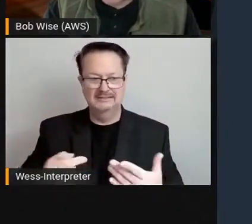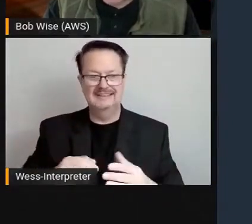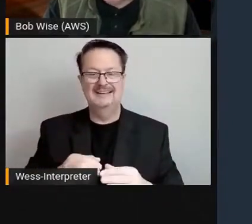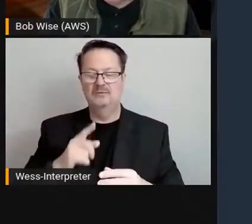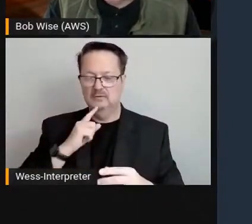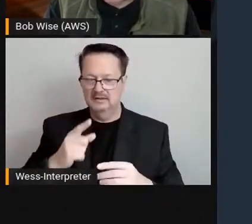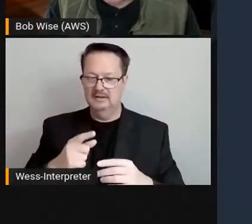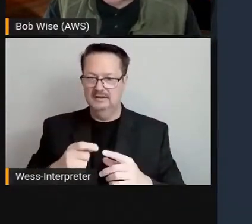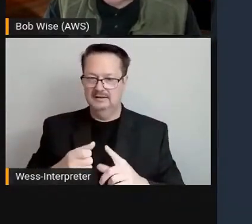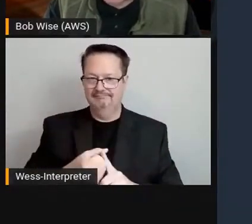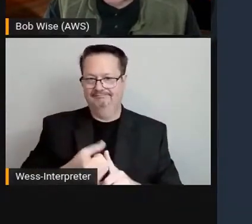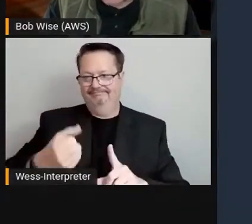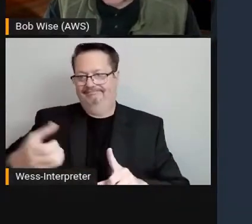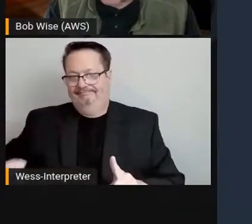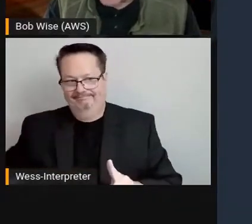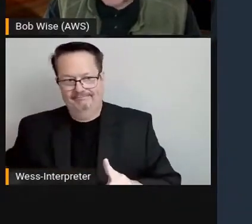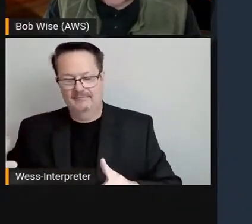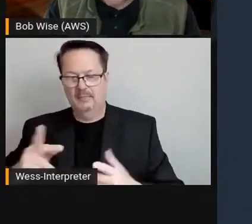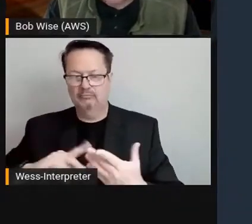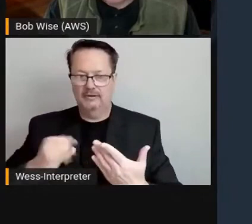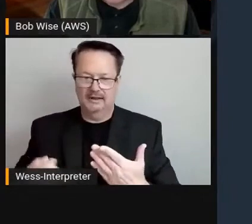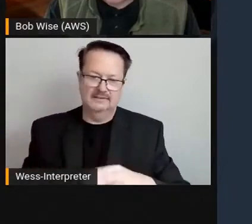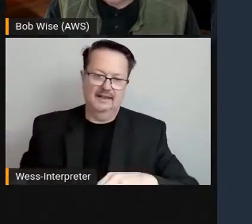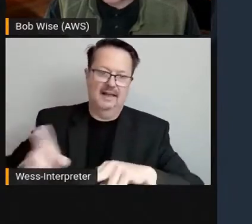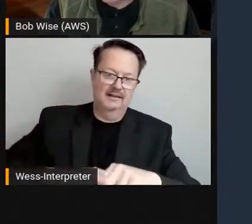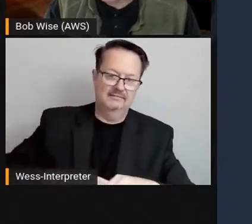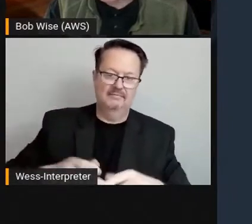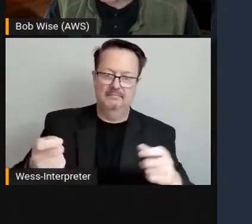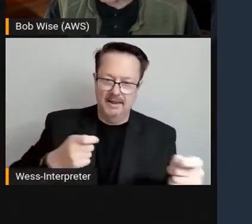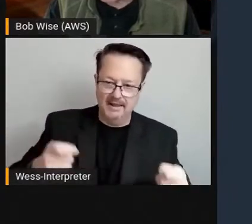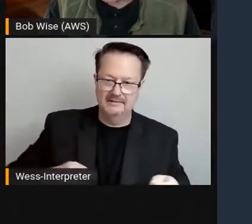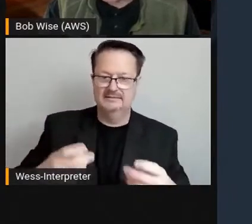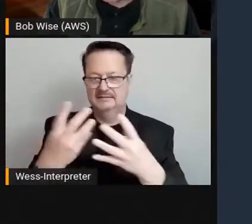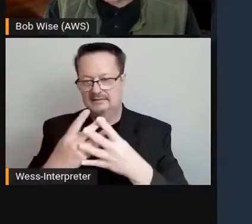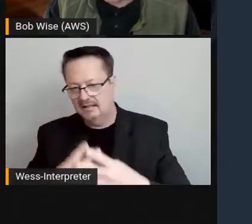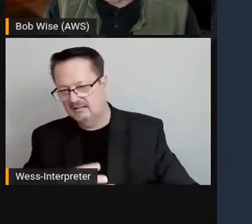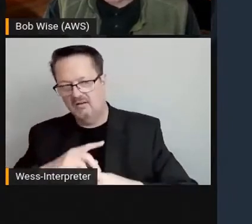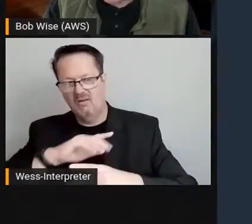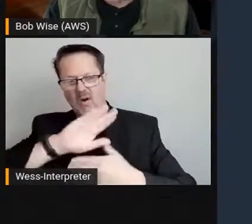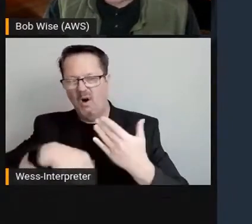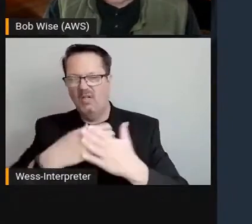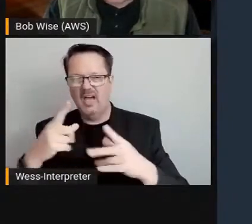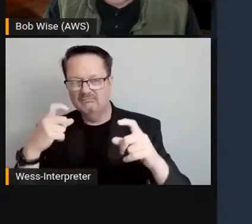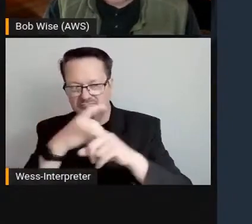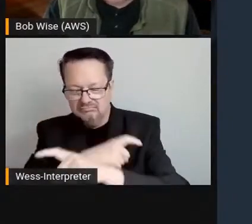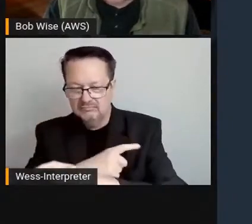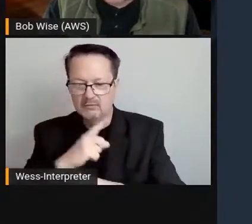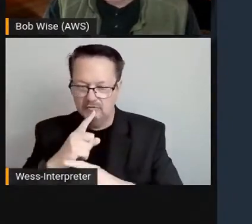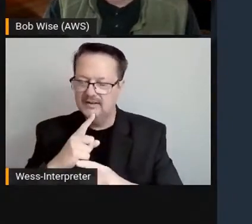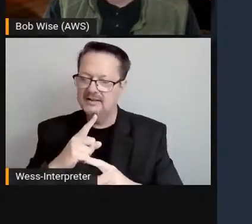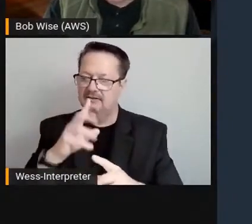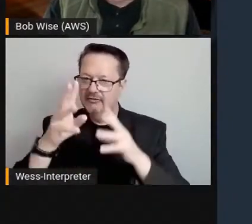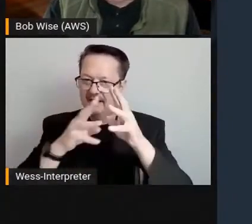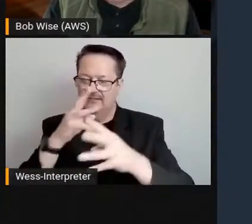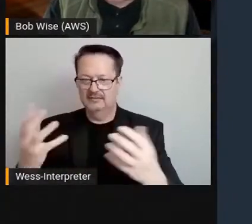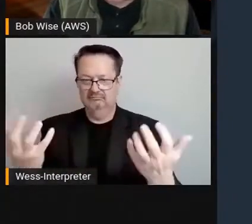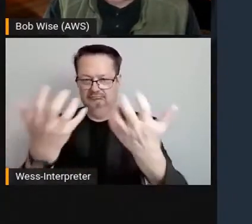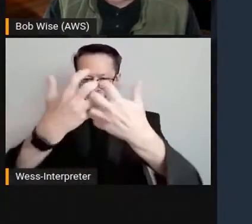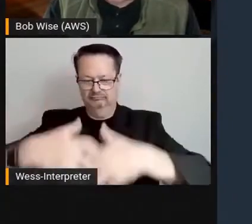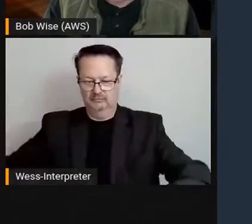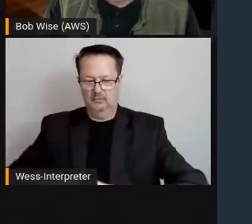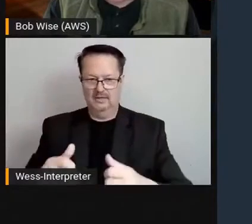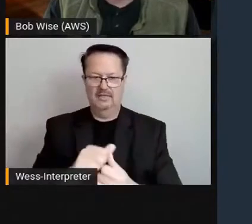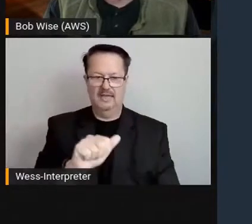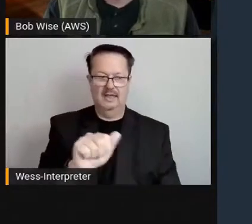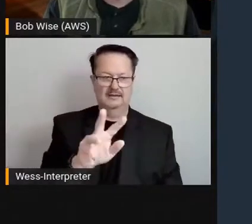further by managing provisioning, setup, scaling, maintenance, all that toil. It natively integrates with AWS data